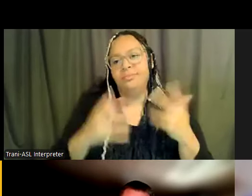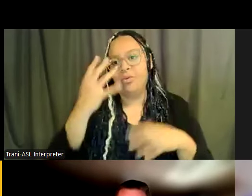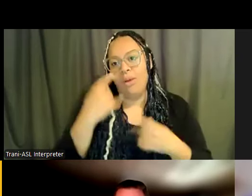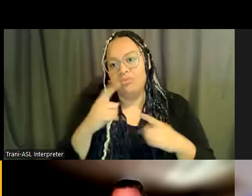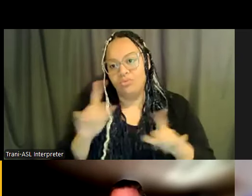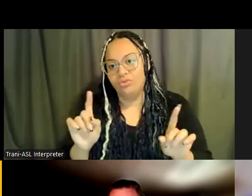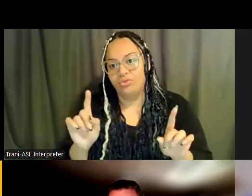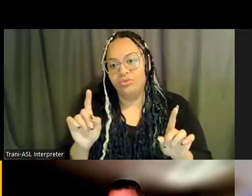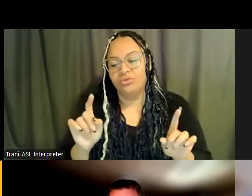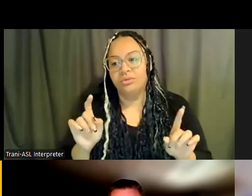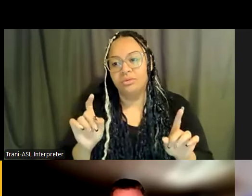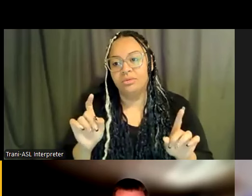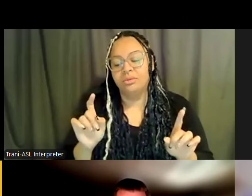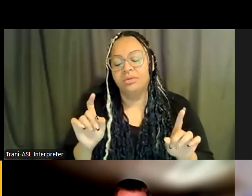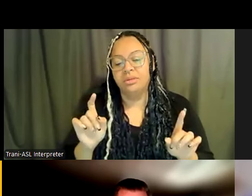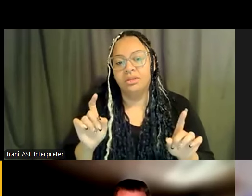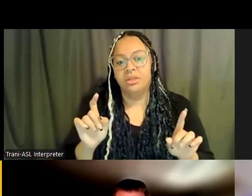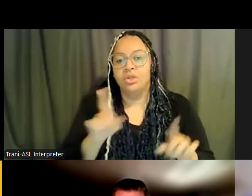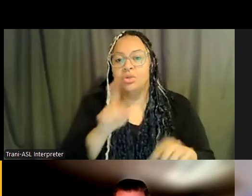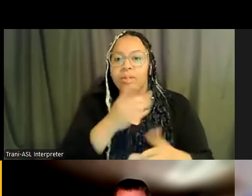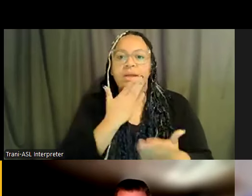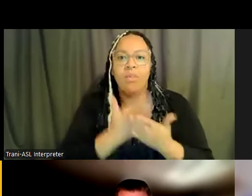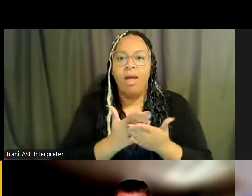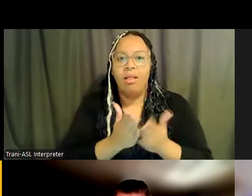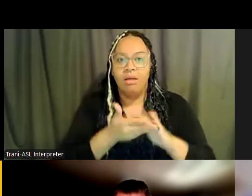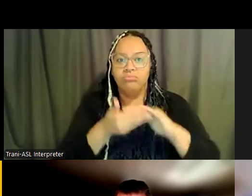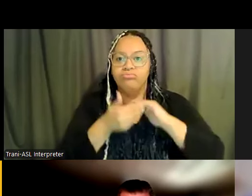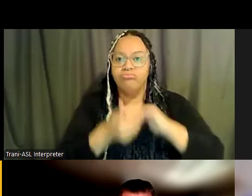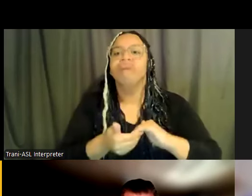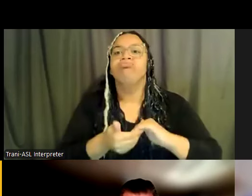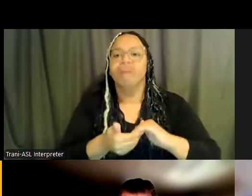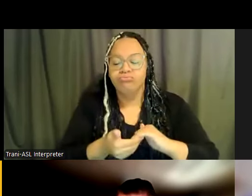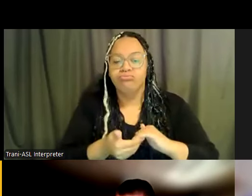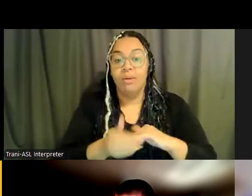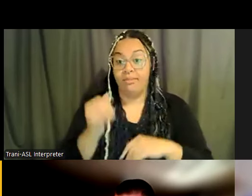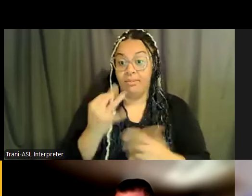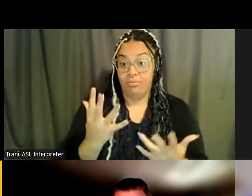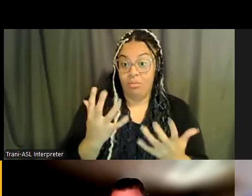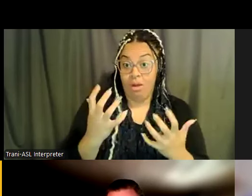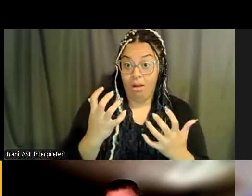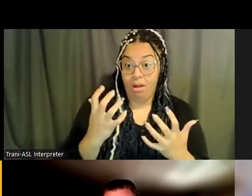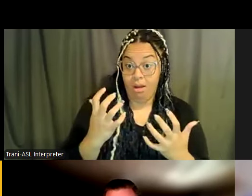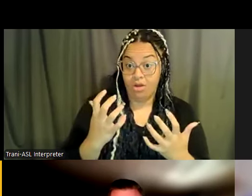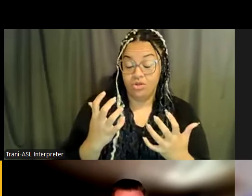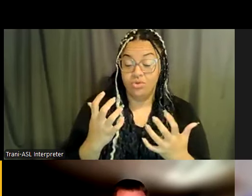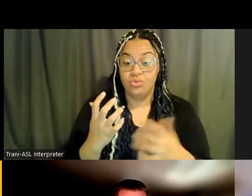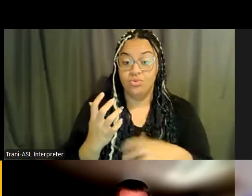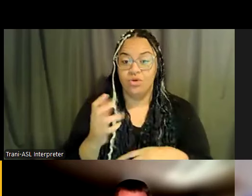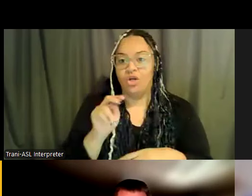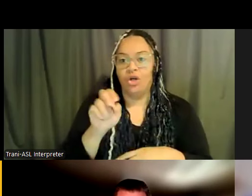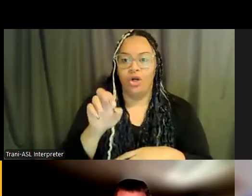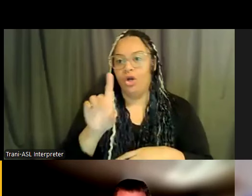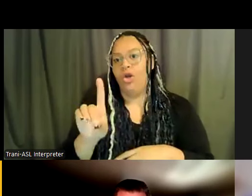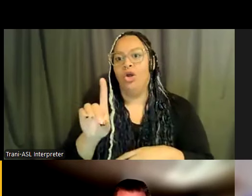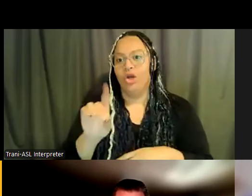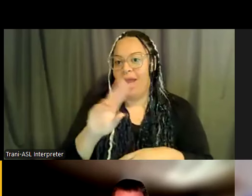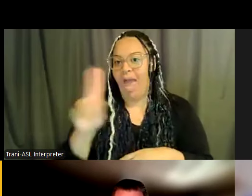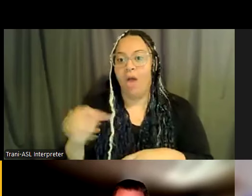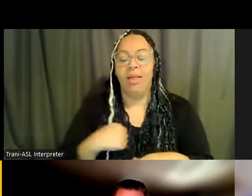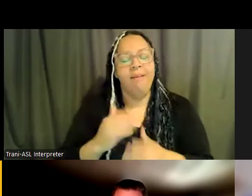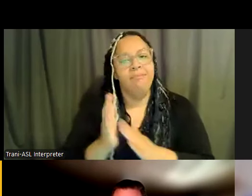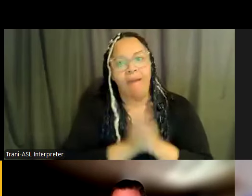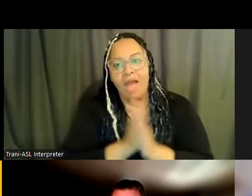just really well organized, really well collated. And again, if you really want to, kind of nerd out, like I am passionate about this